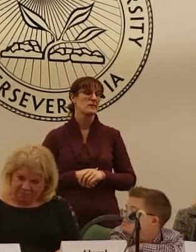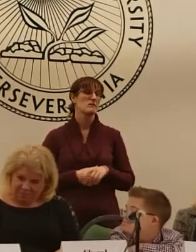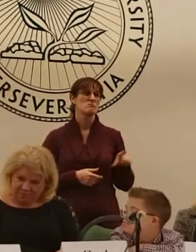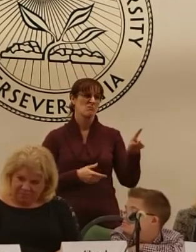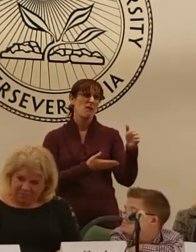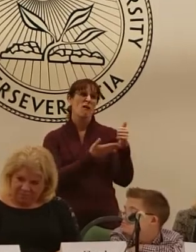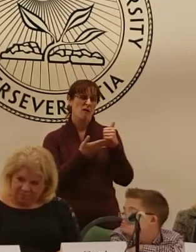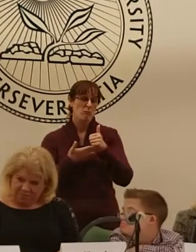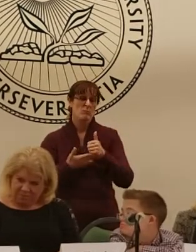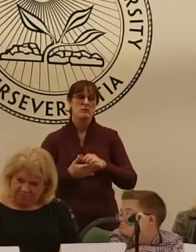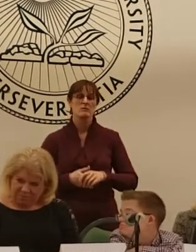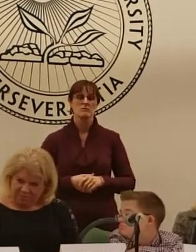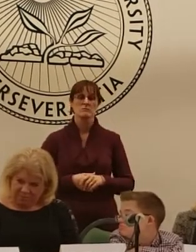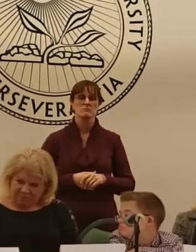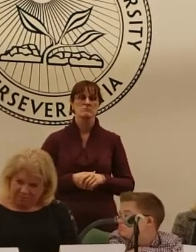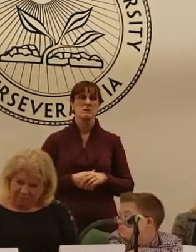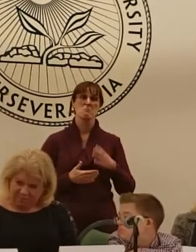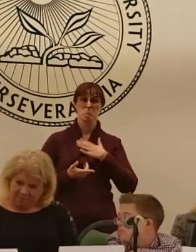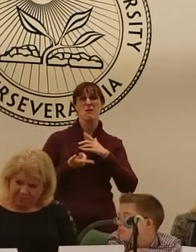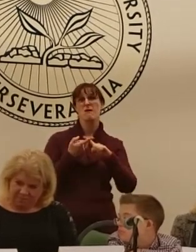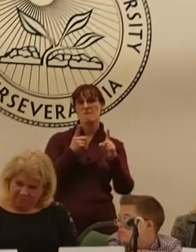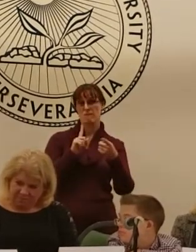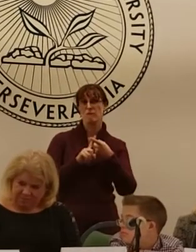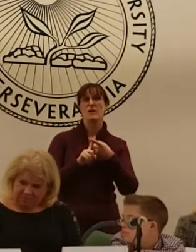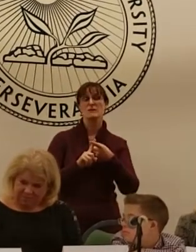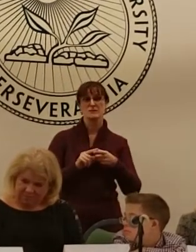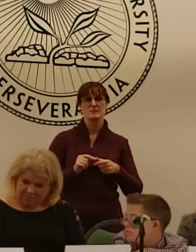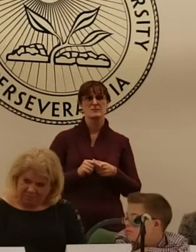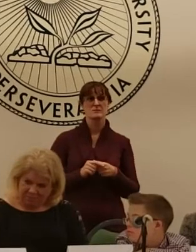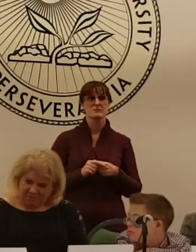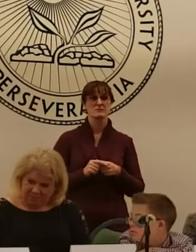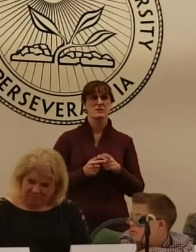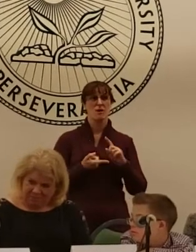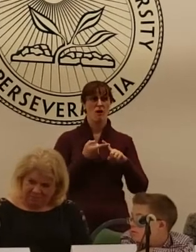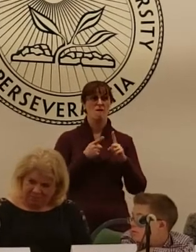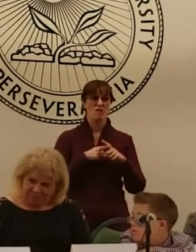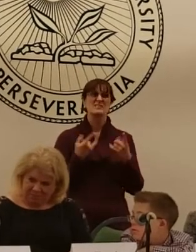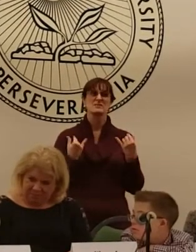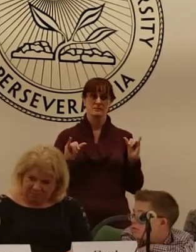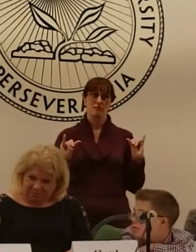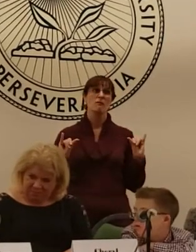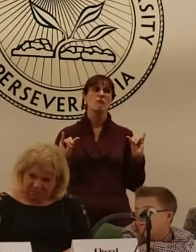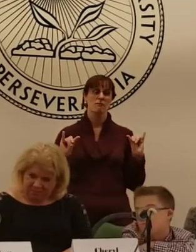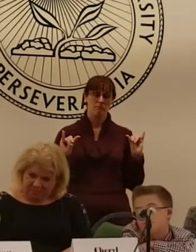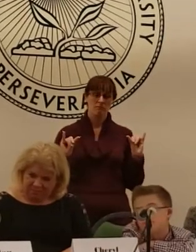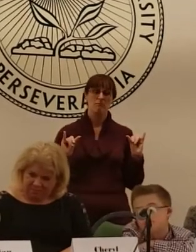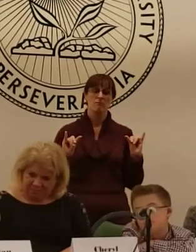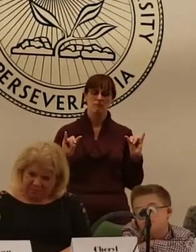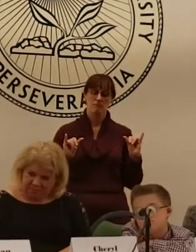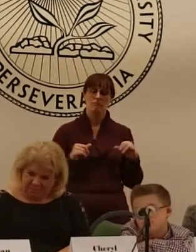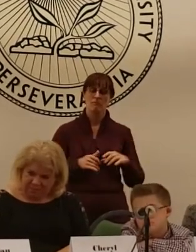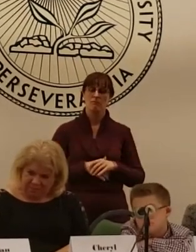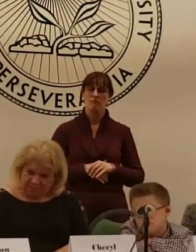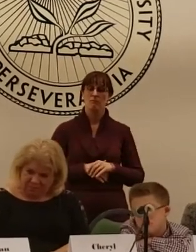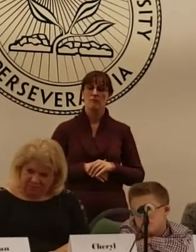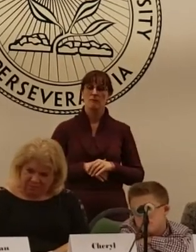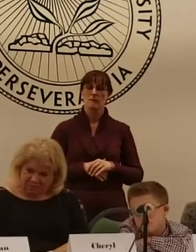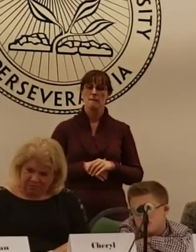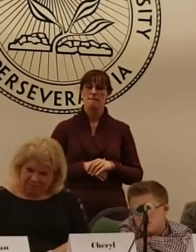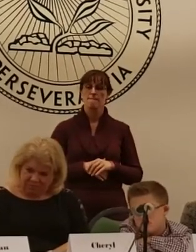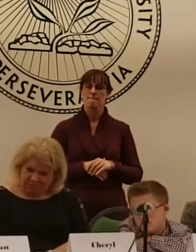They were my friends and still are. When I had